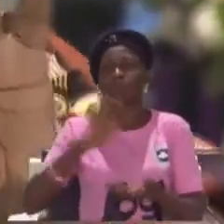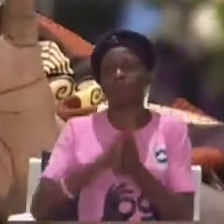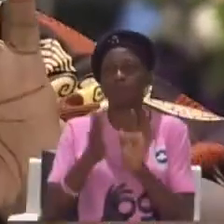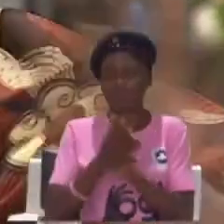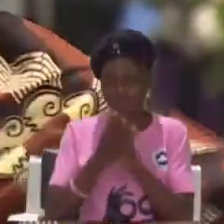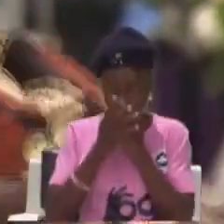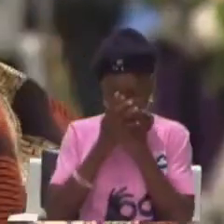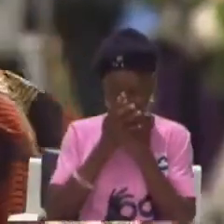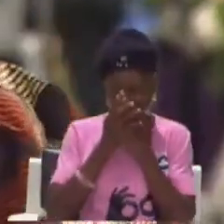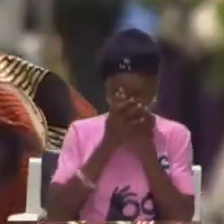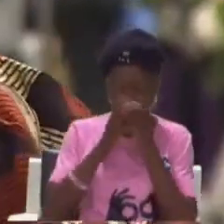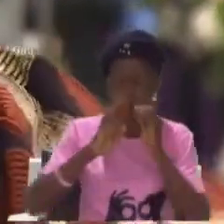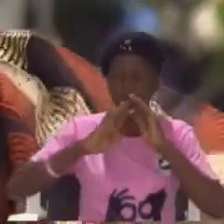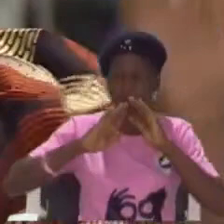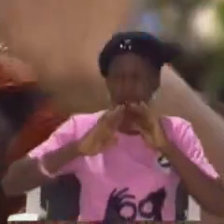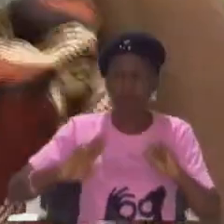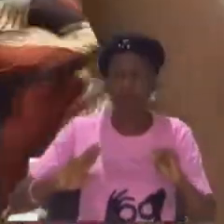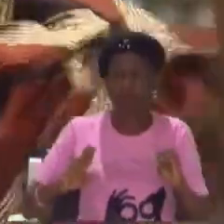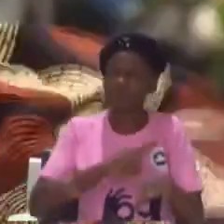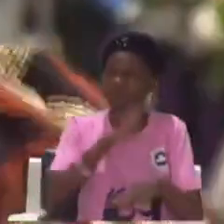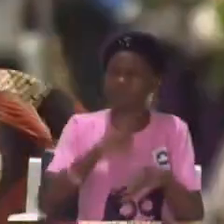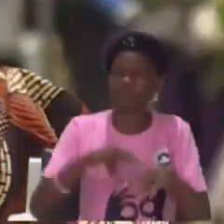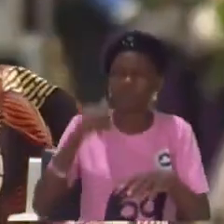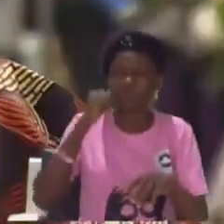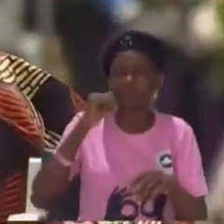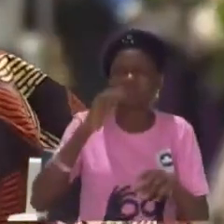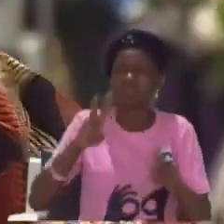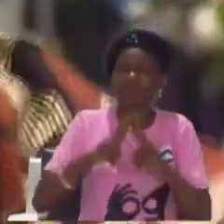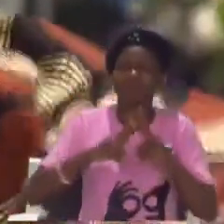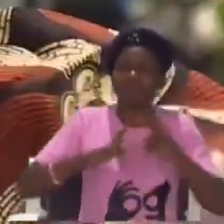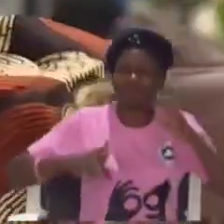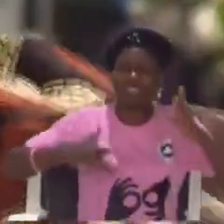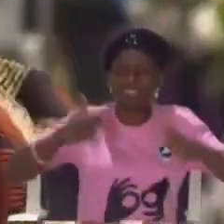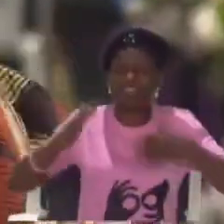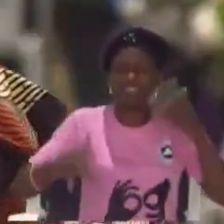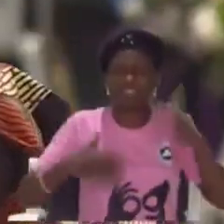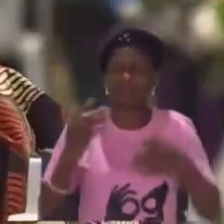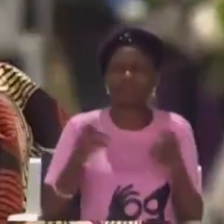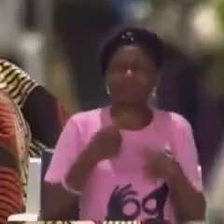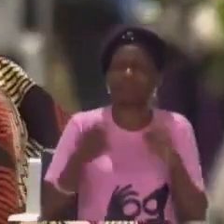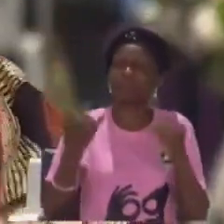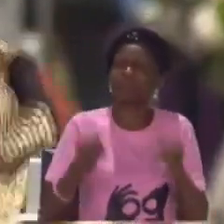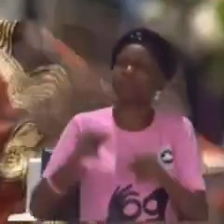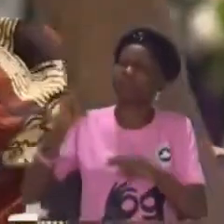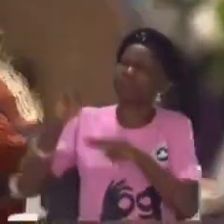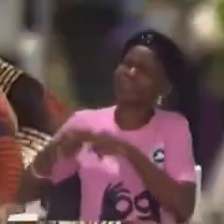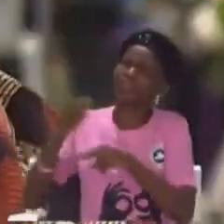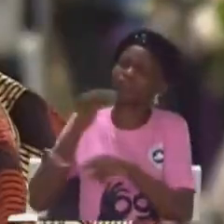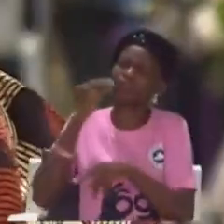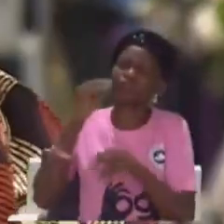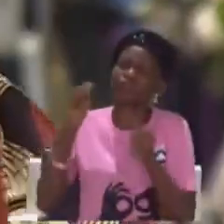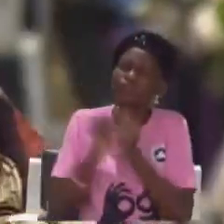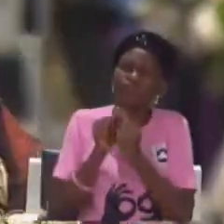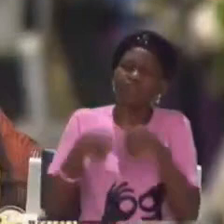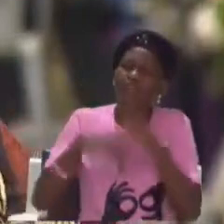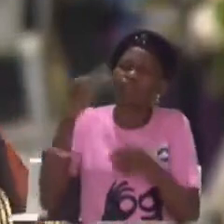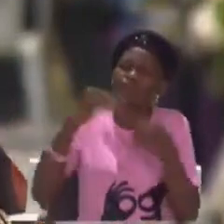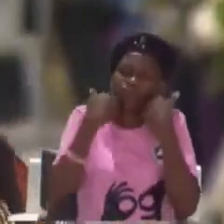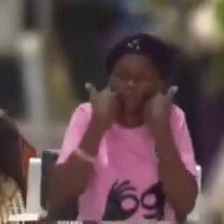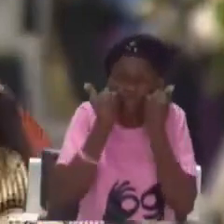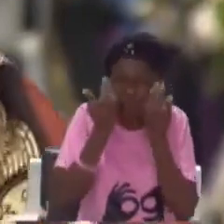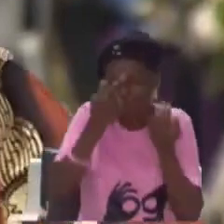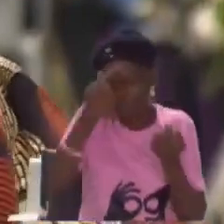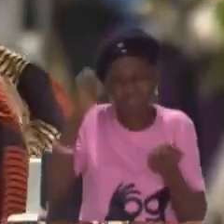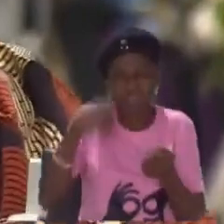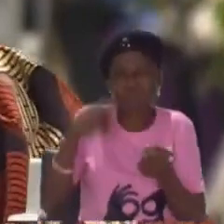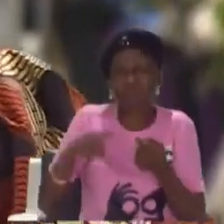know, quiet. Normally I'm a lively person, but I was now sitting at home out of shame because I had to